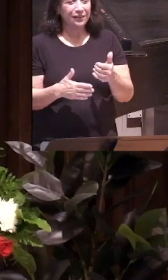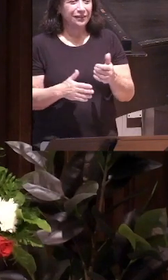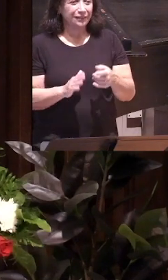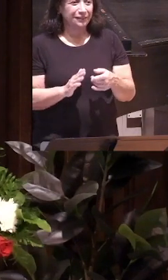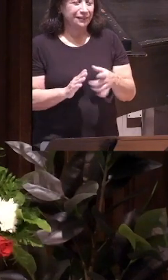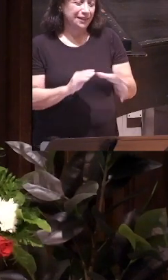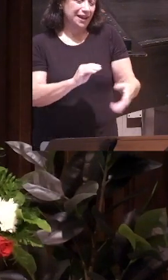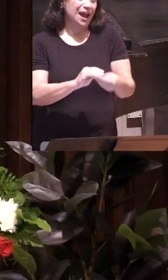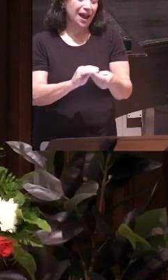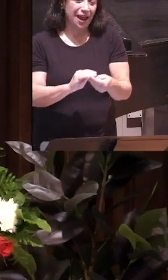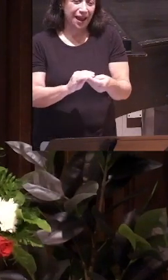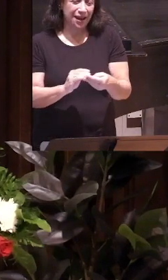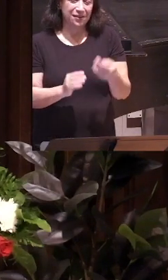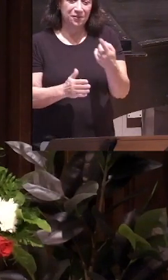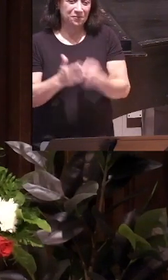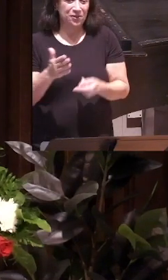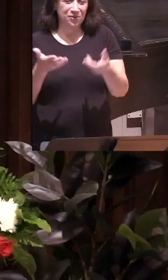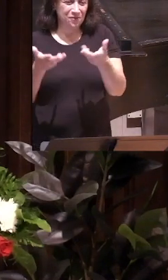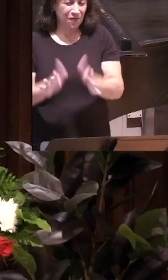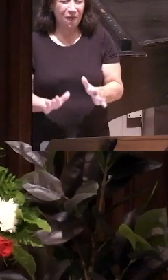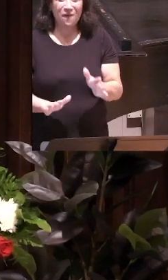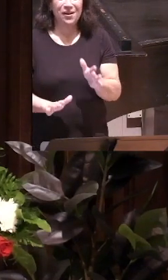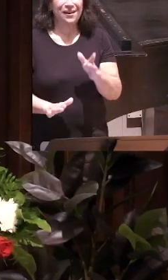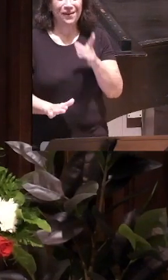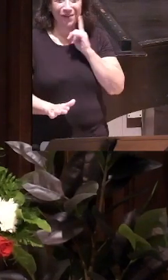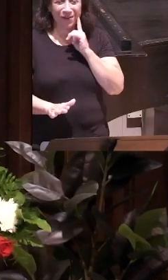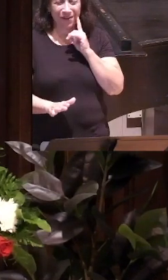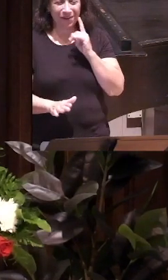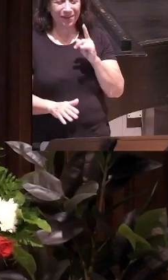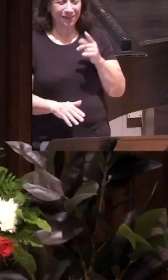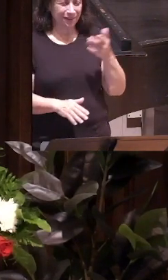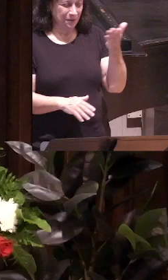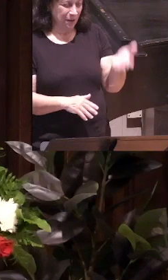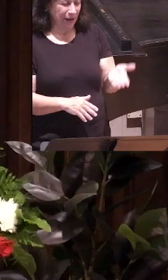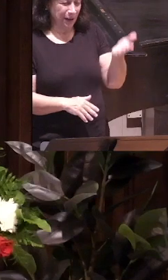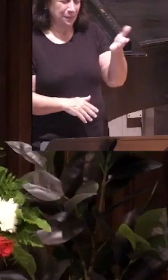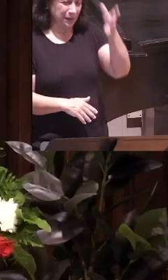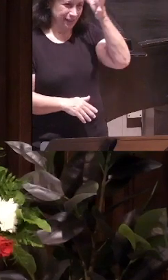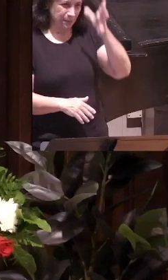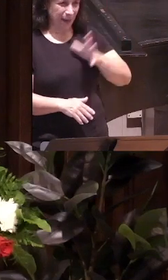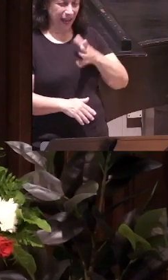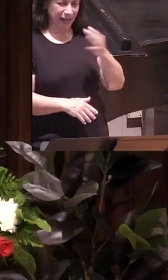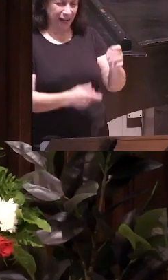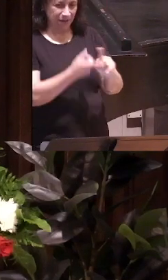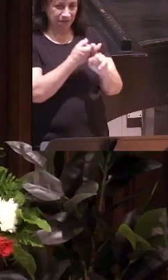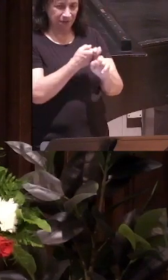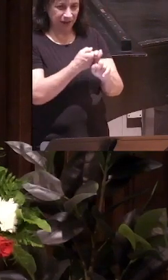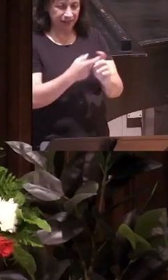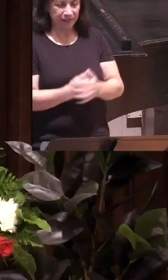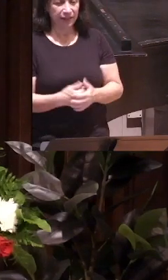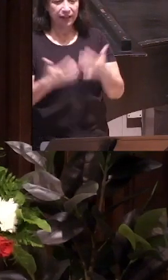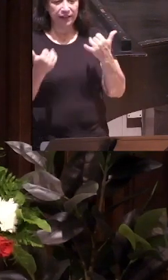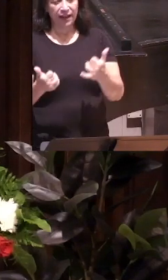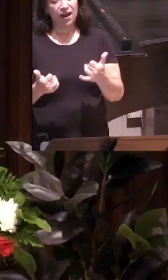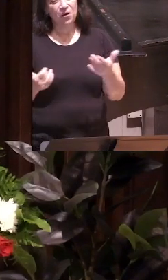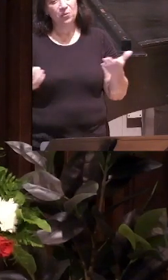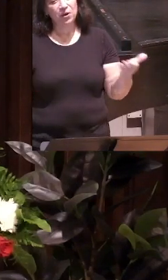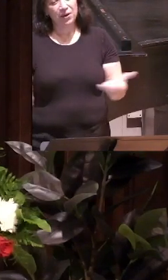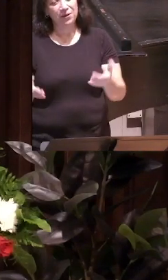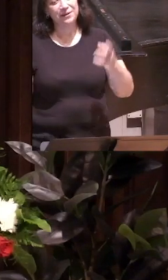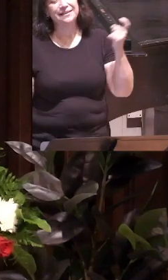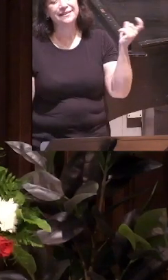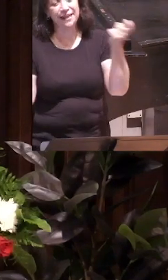what you've already heard about him as a man and as a friend. And now we're here today to